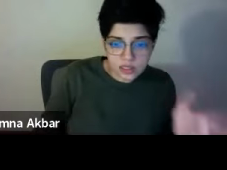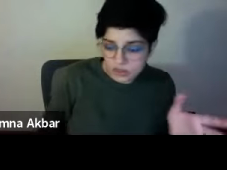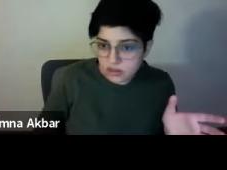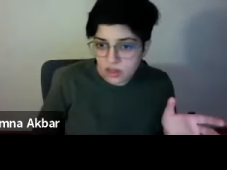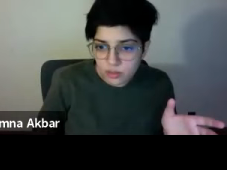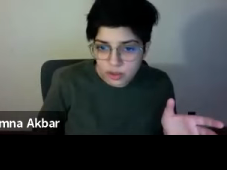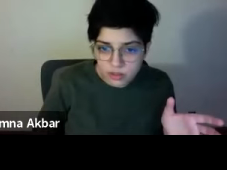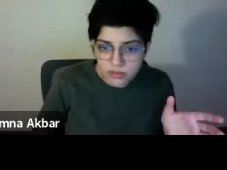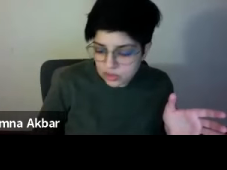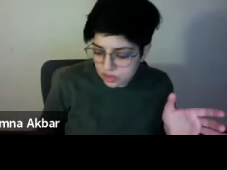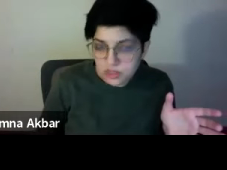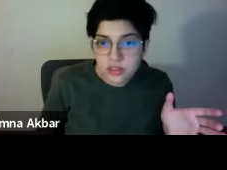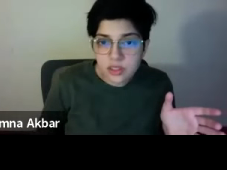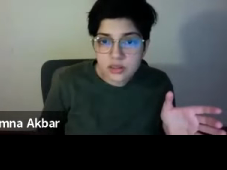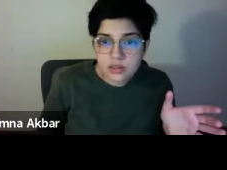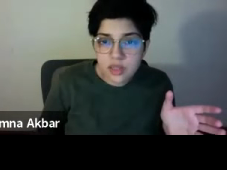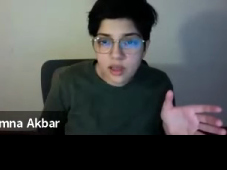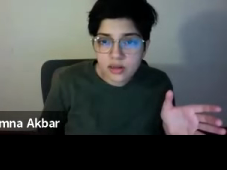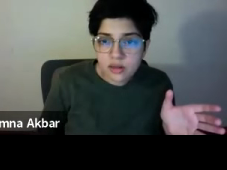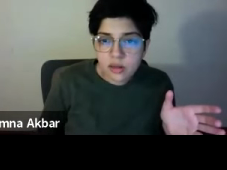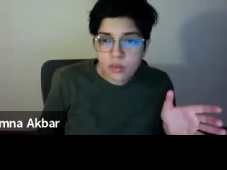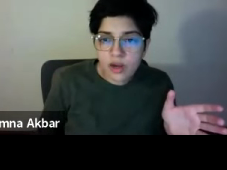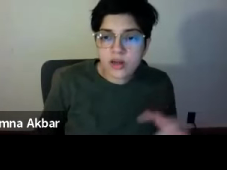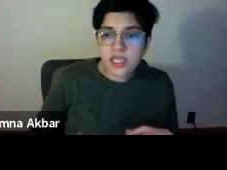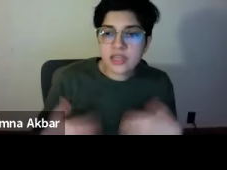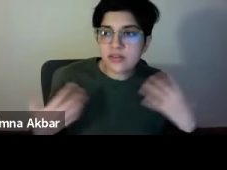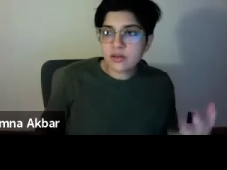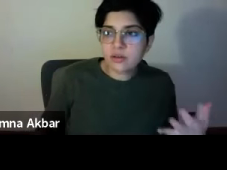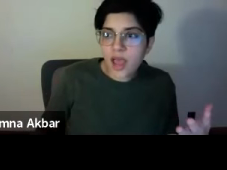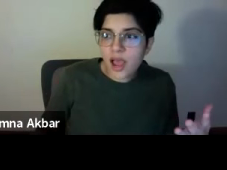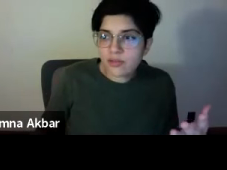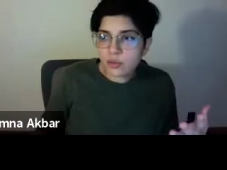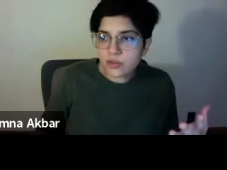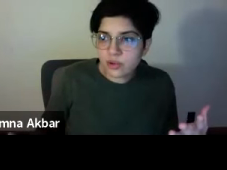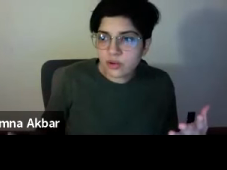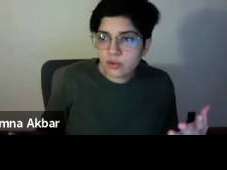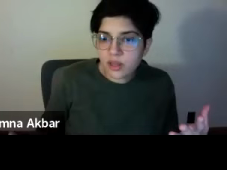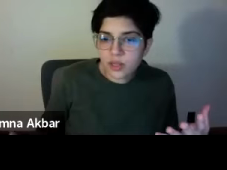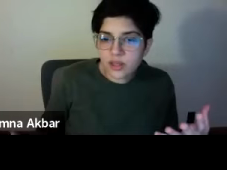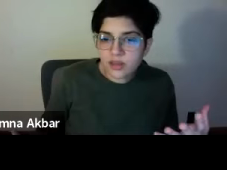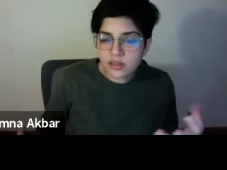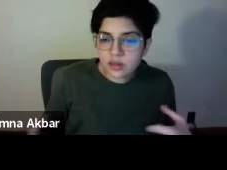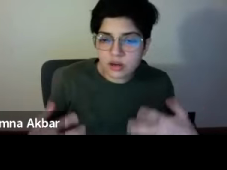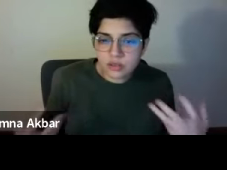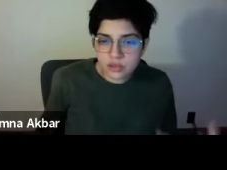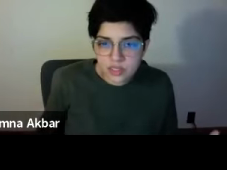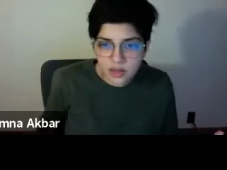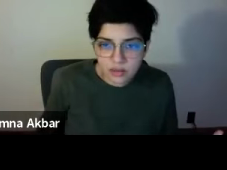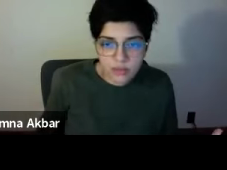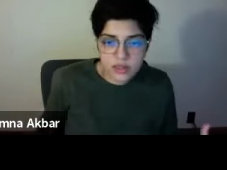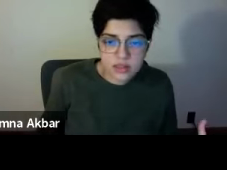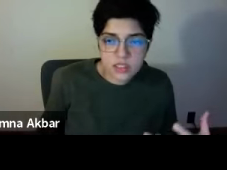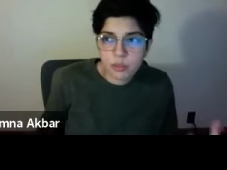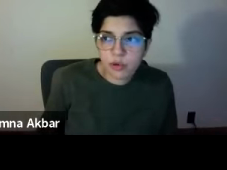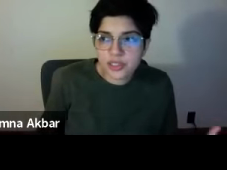we see this other problem, which let me just get to the slide, where even after we vote, right, we get this carceral state,